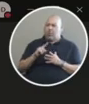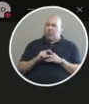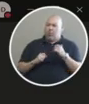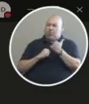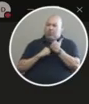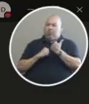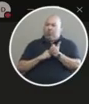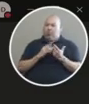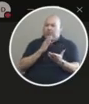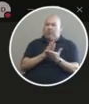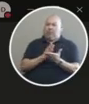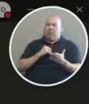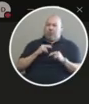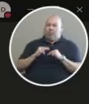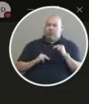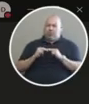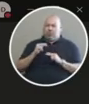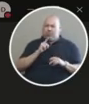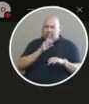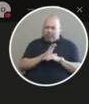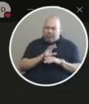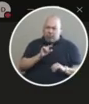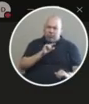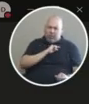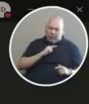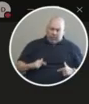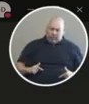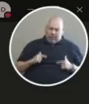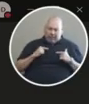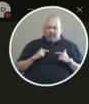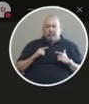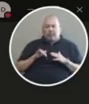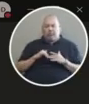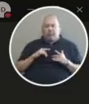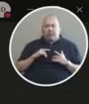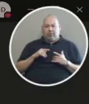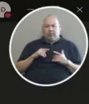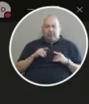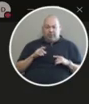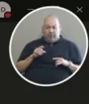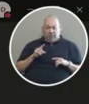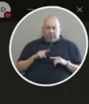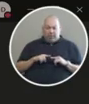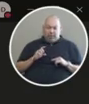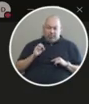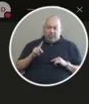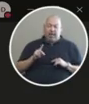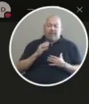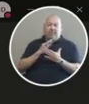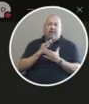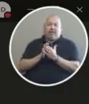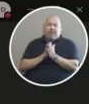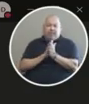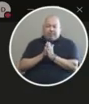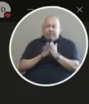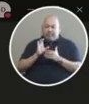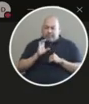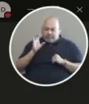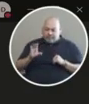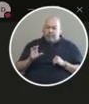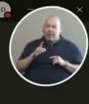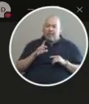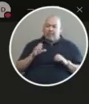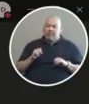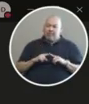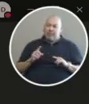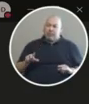support stopping all construction and commitments for quality of life bond projects that we can, rescind financial incentive contracts, which can